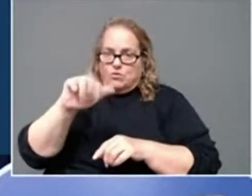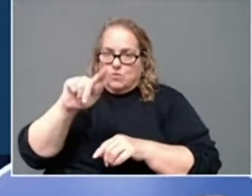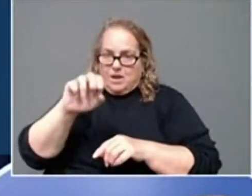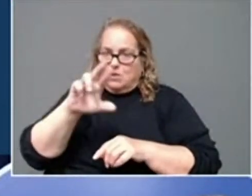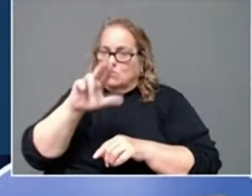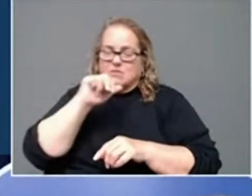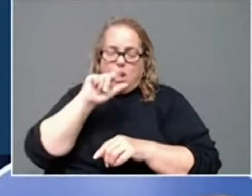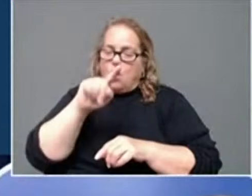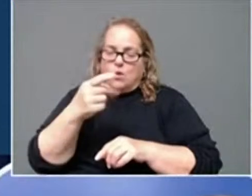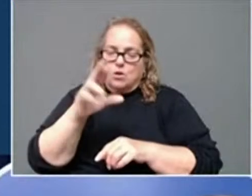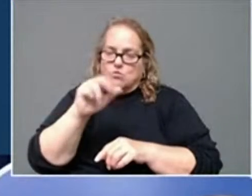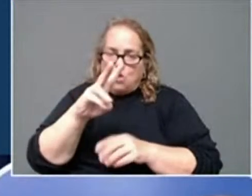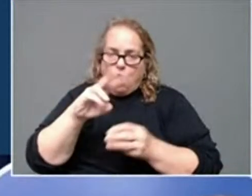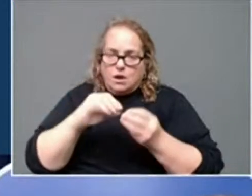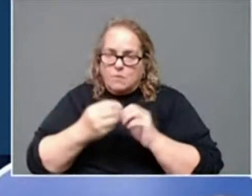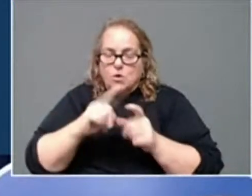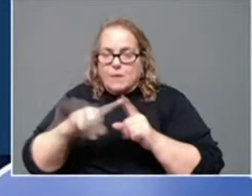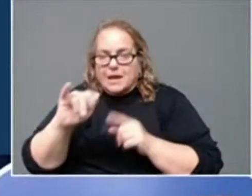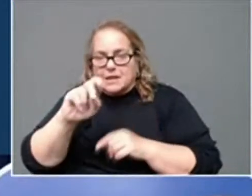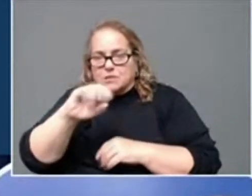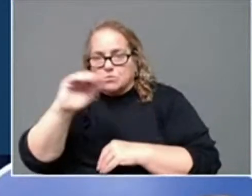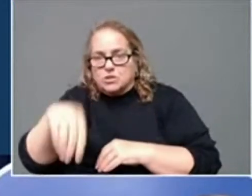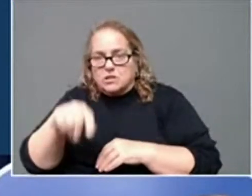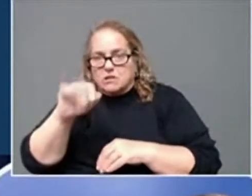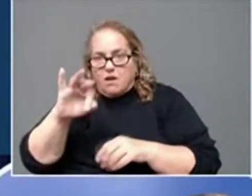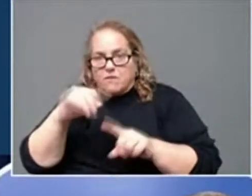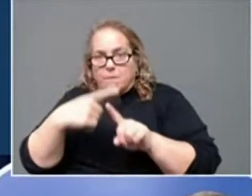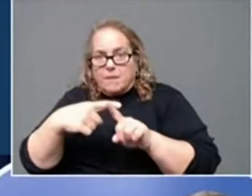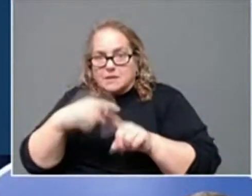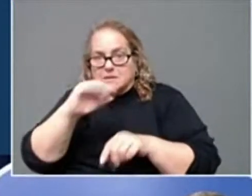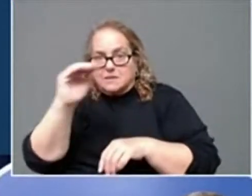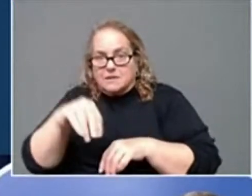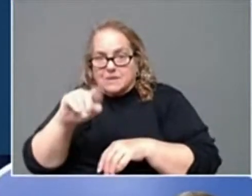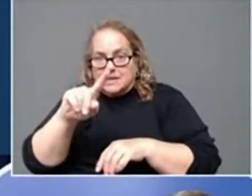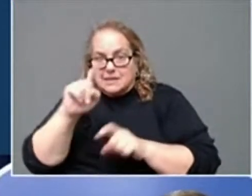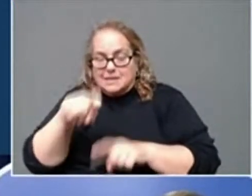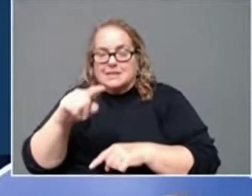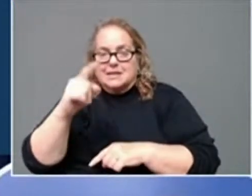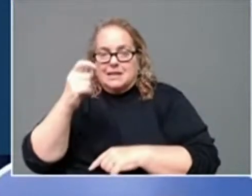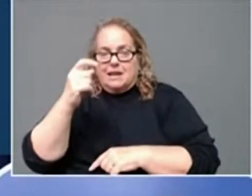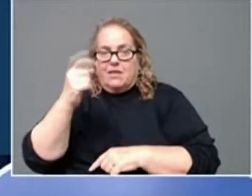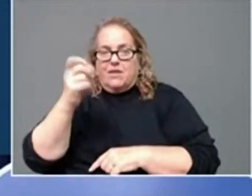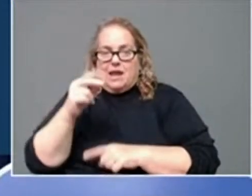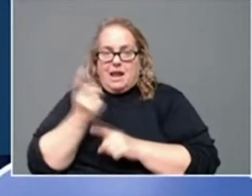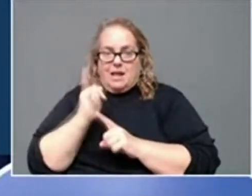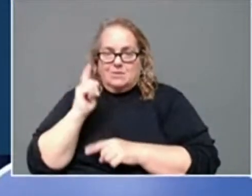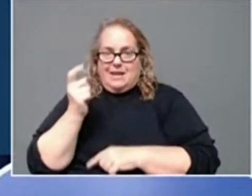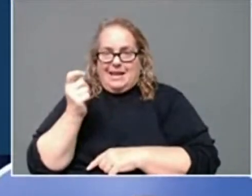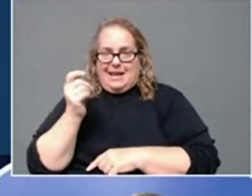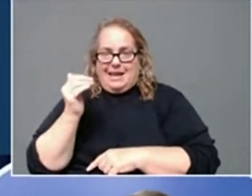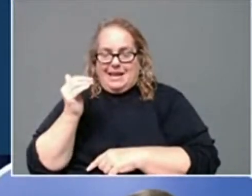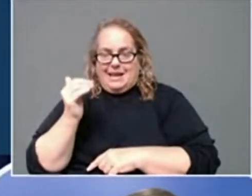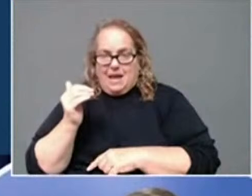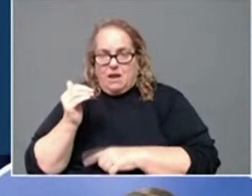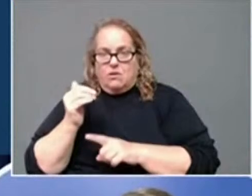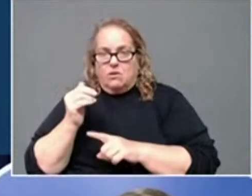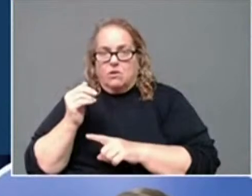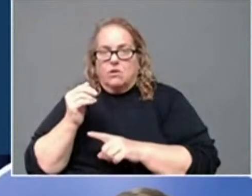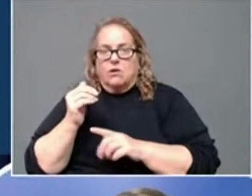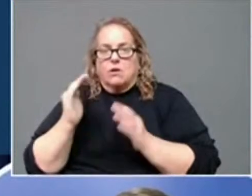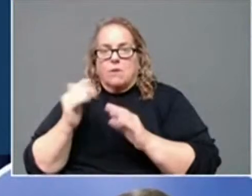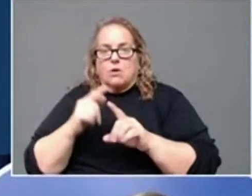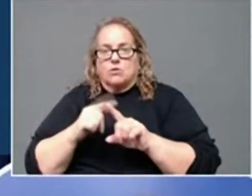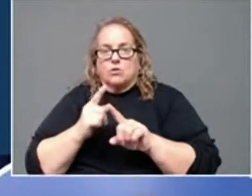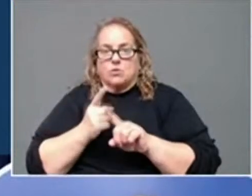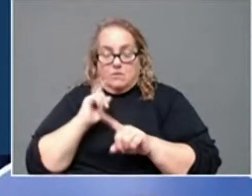the percentage of positive tests down just a little bit last week versus the week before. If that holds, that